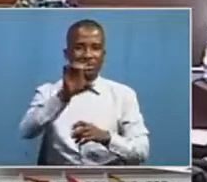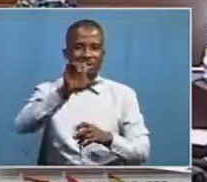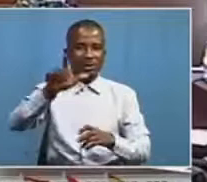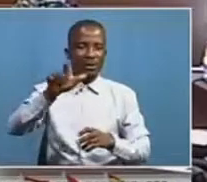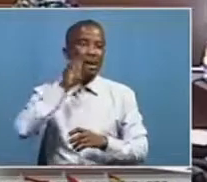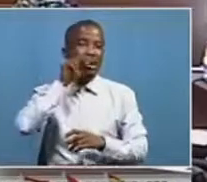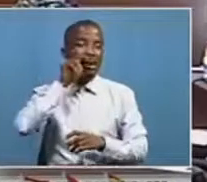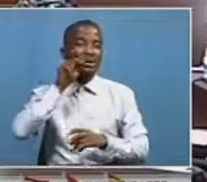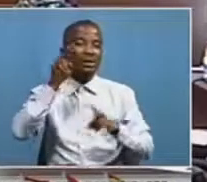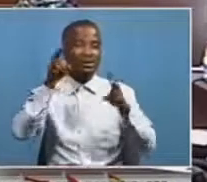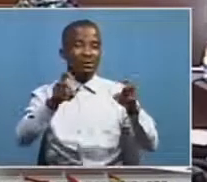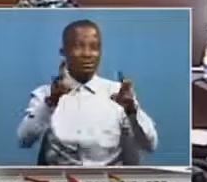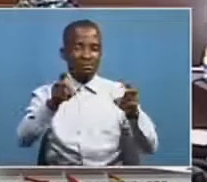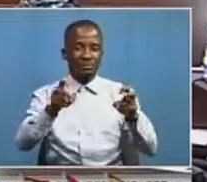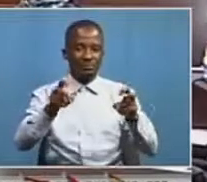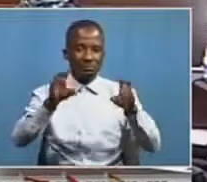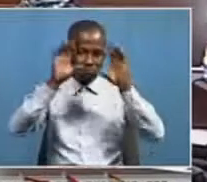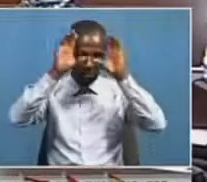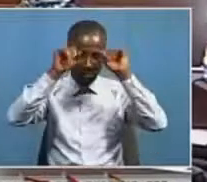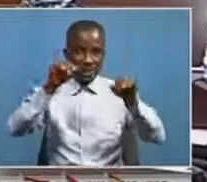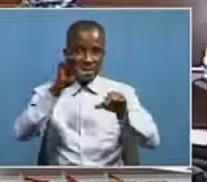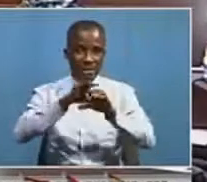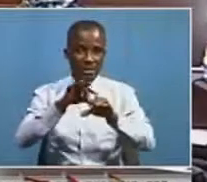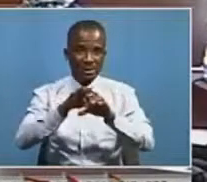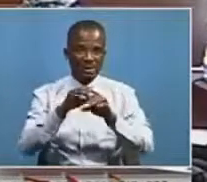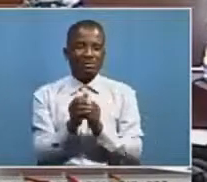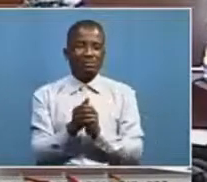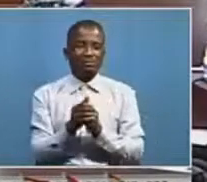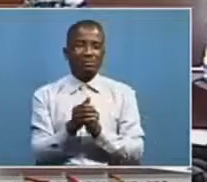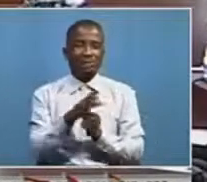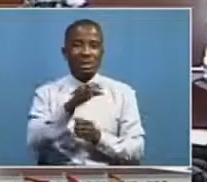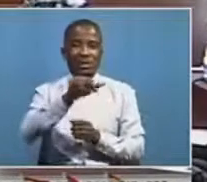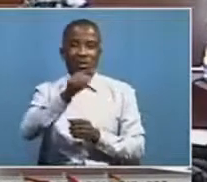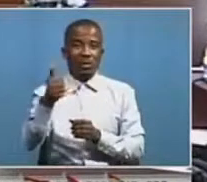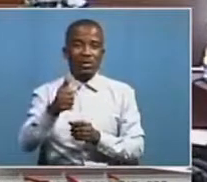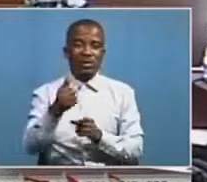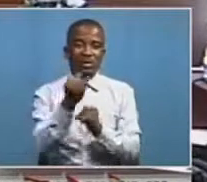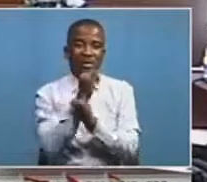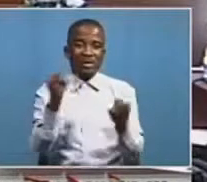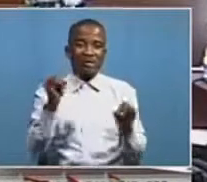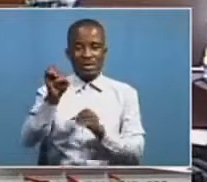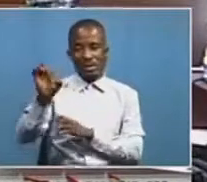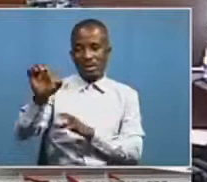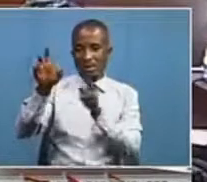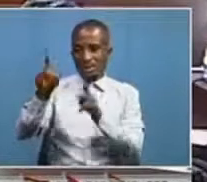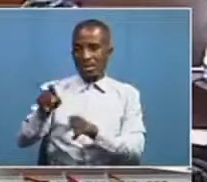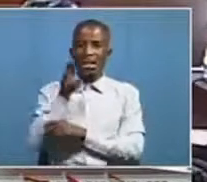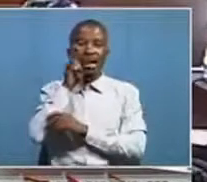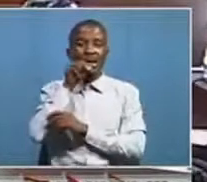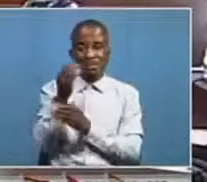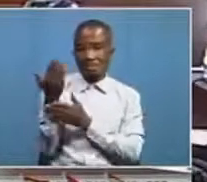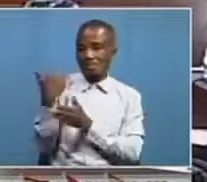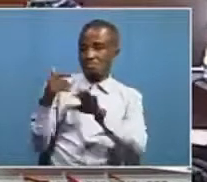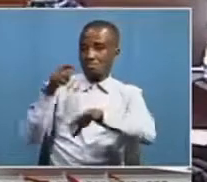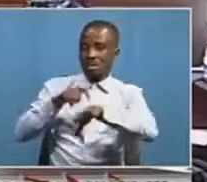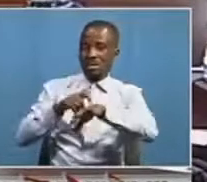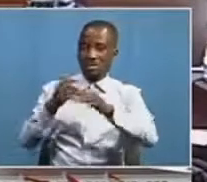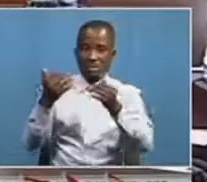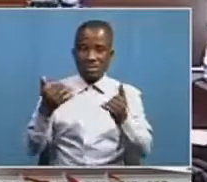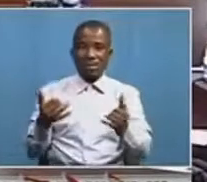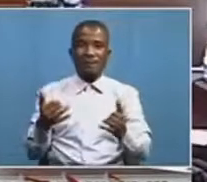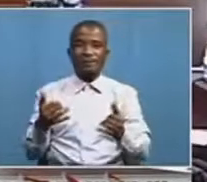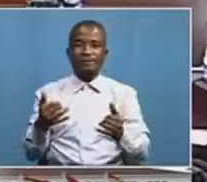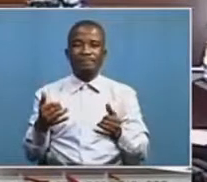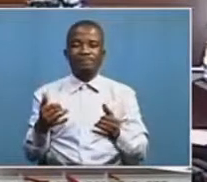in the presidential election petition between Atiku Abubakar and another versus Independent National Electoral Commission, INEC, and two others, petition